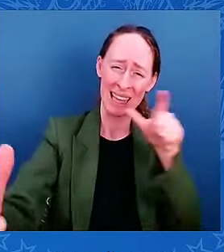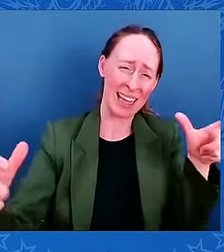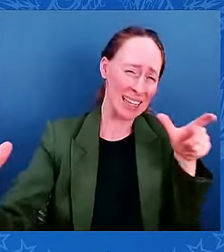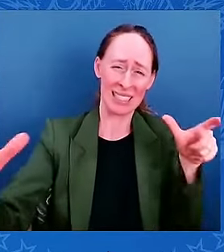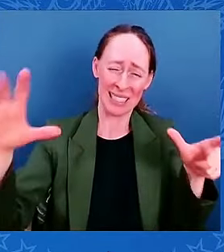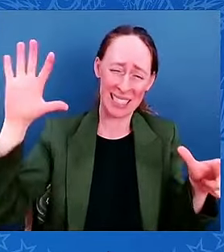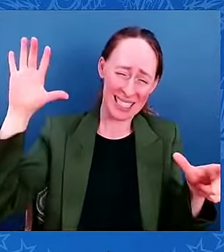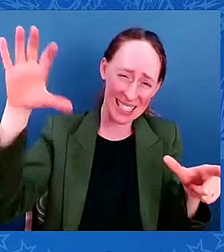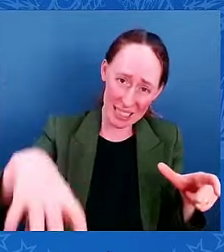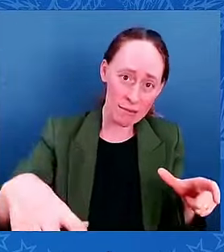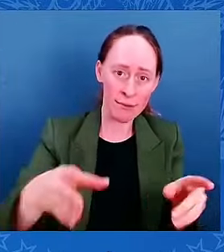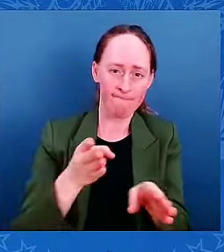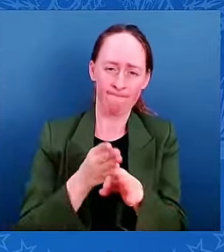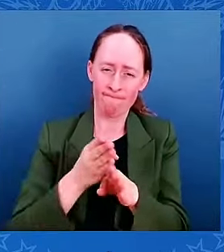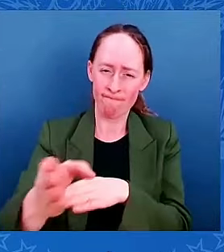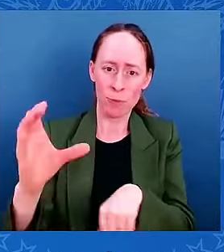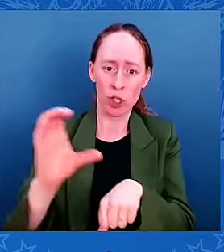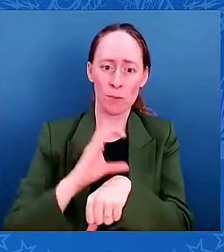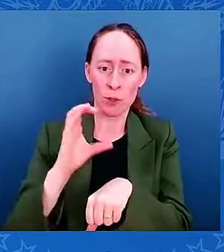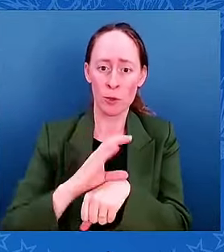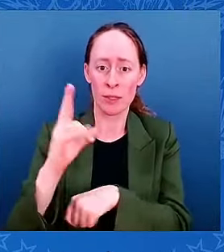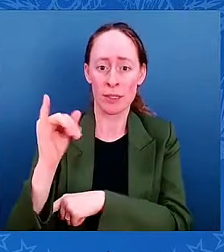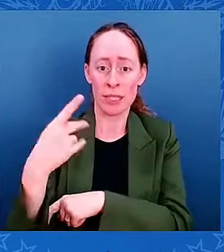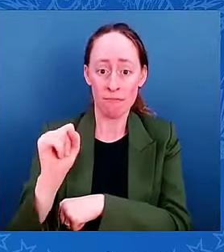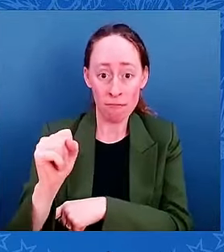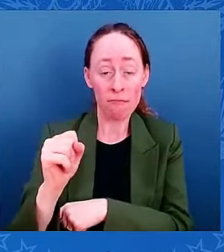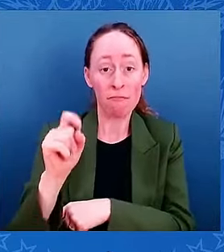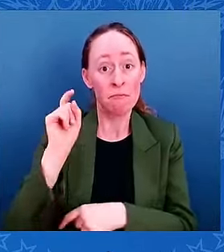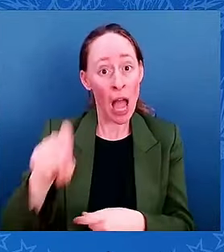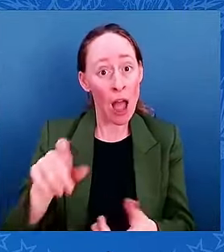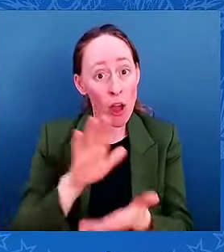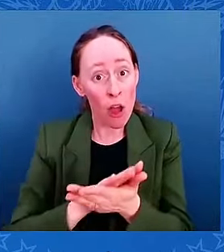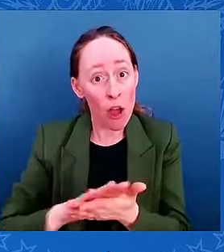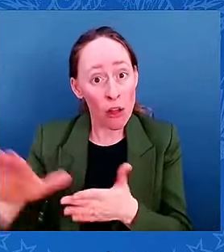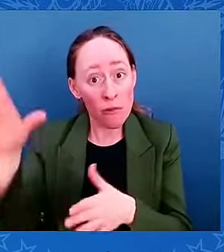over $102,000 a year. Well, guess what?